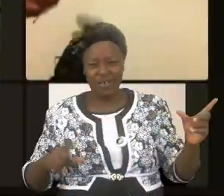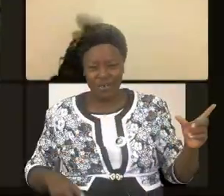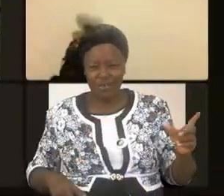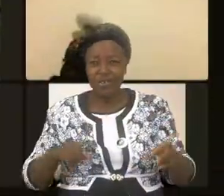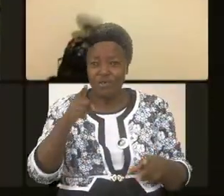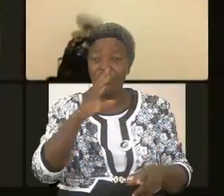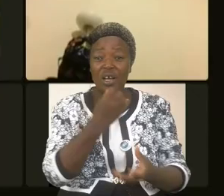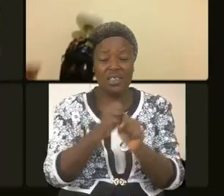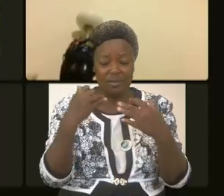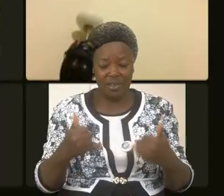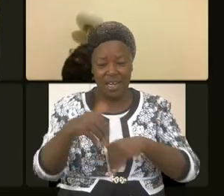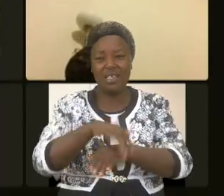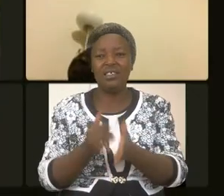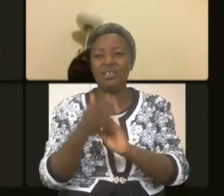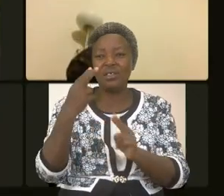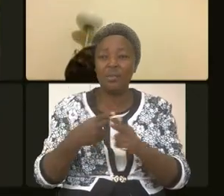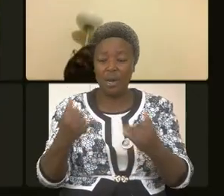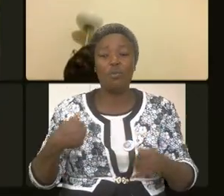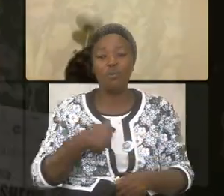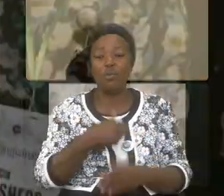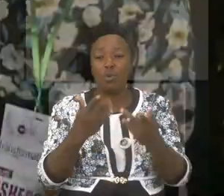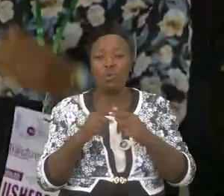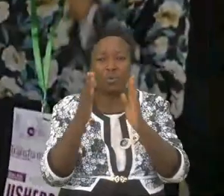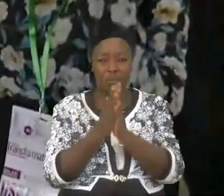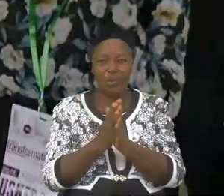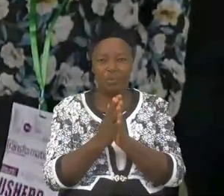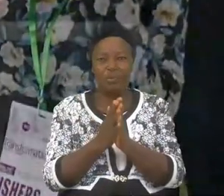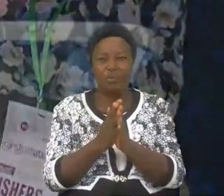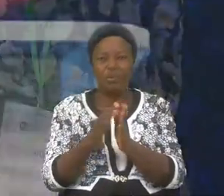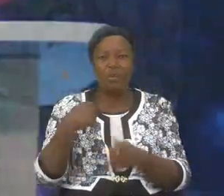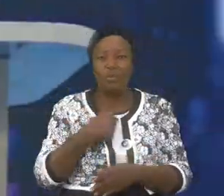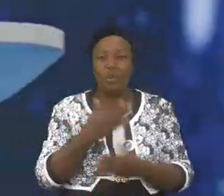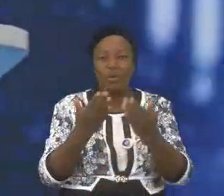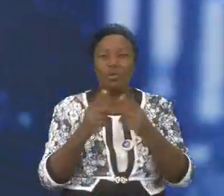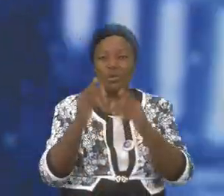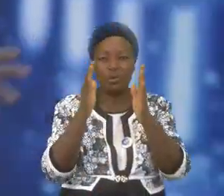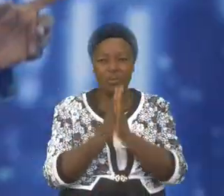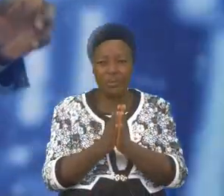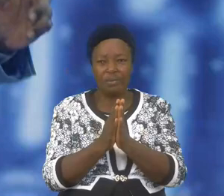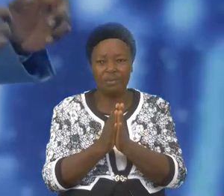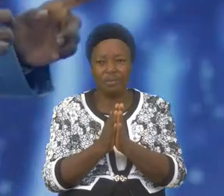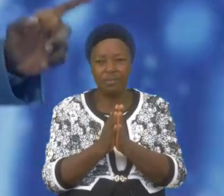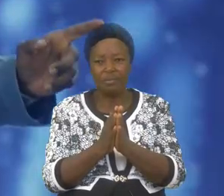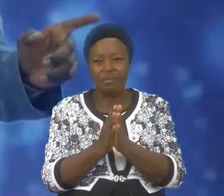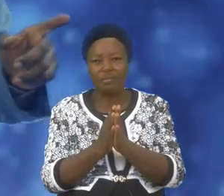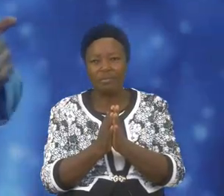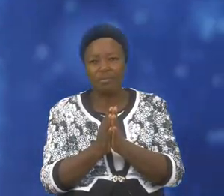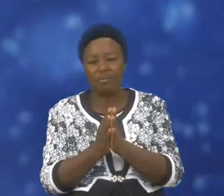and eyes closed. Heads bowed and eyes closed. You've seen